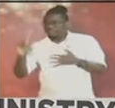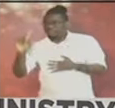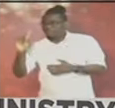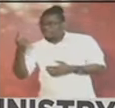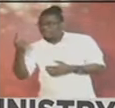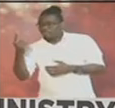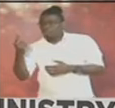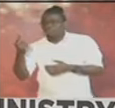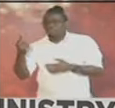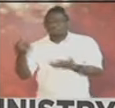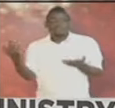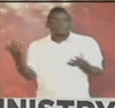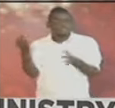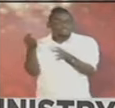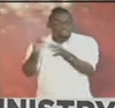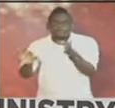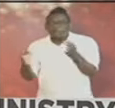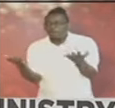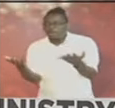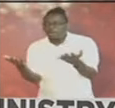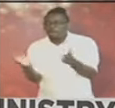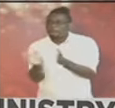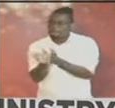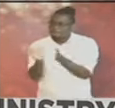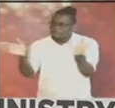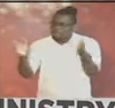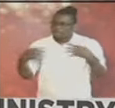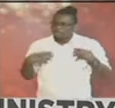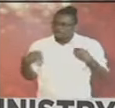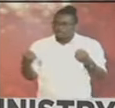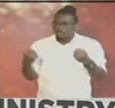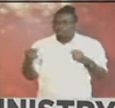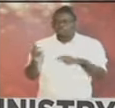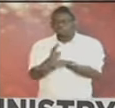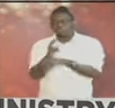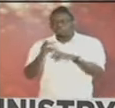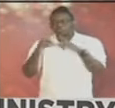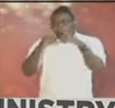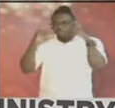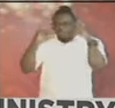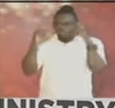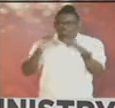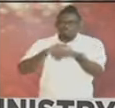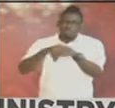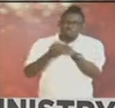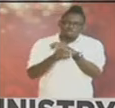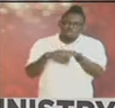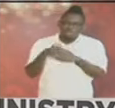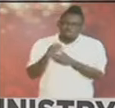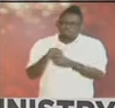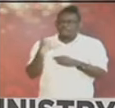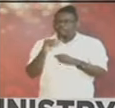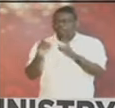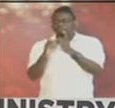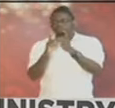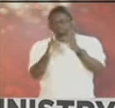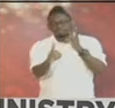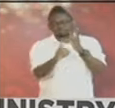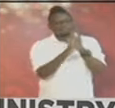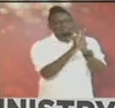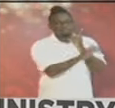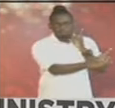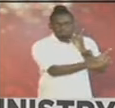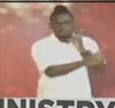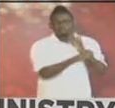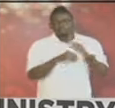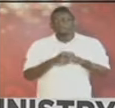measures of wearing face masks, washing our hands, and watching our distance that are central to controlling